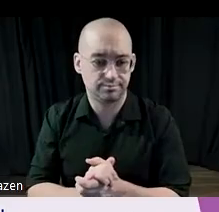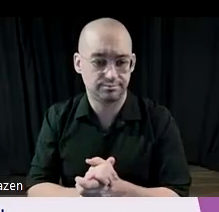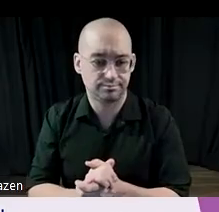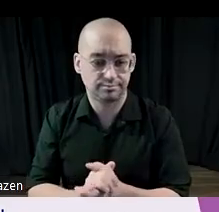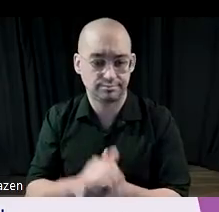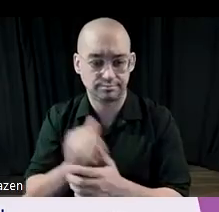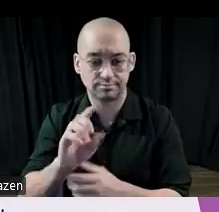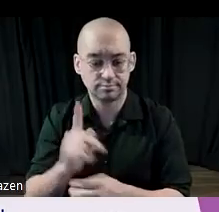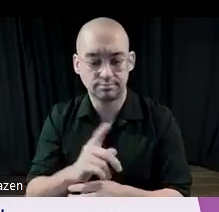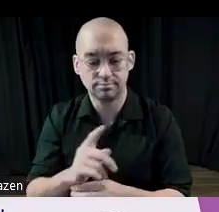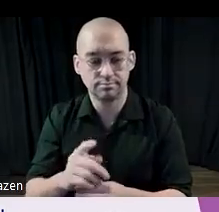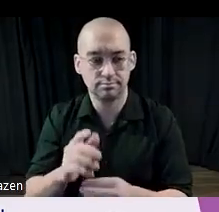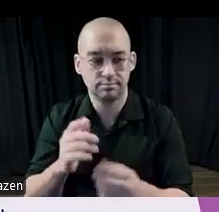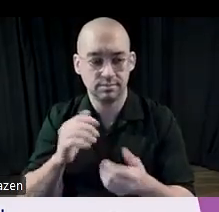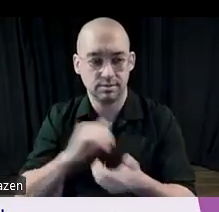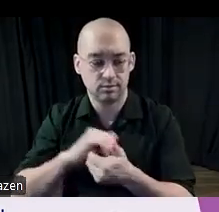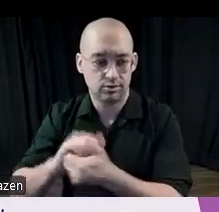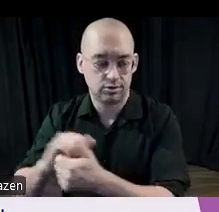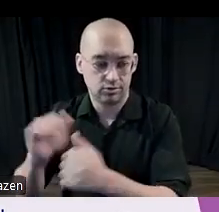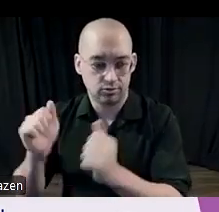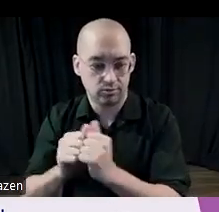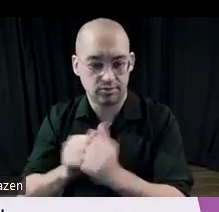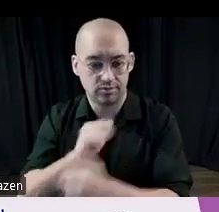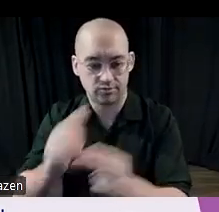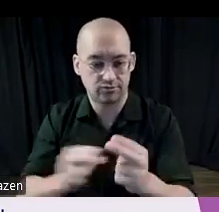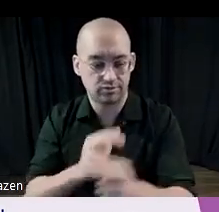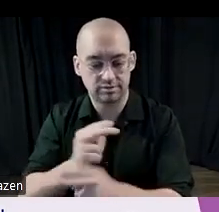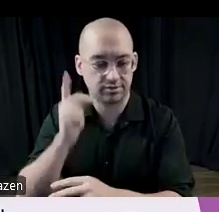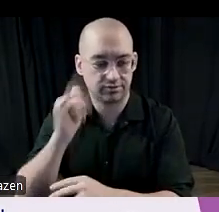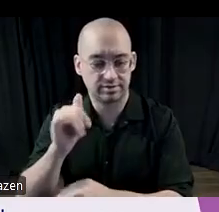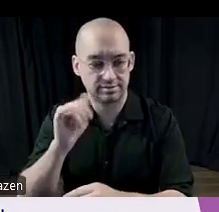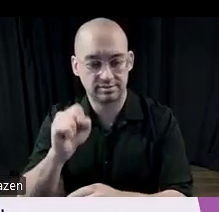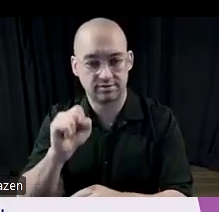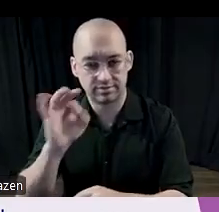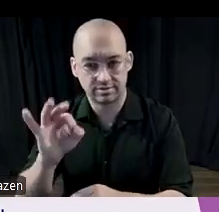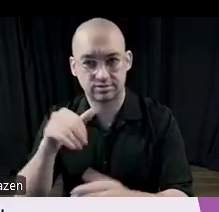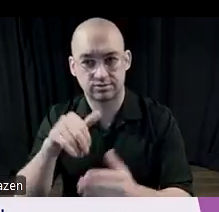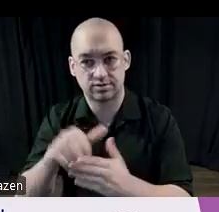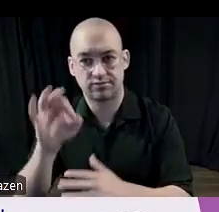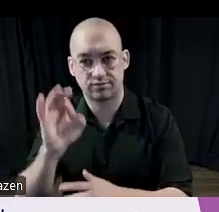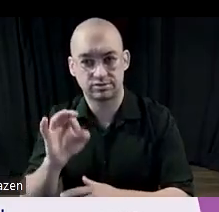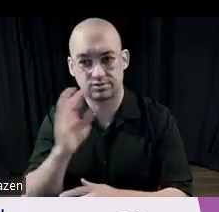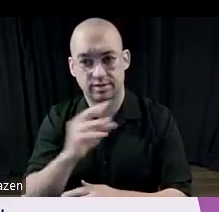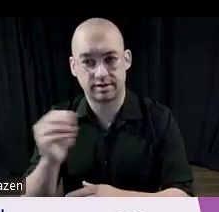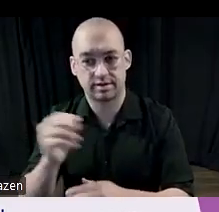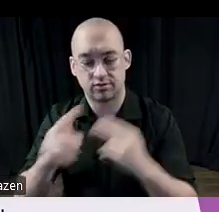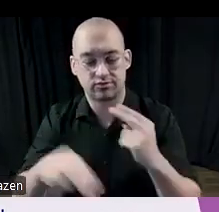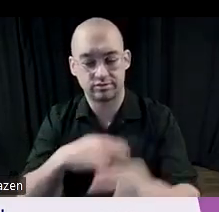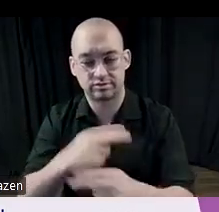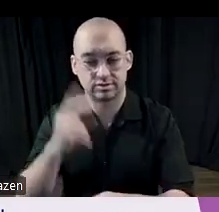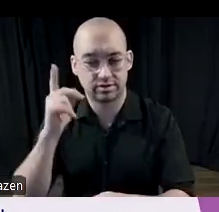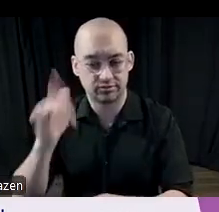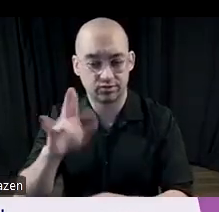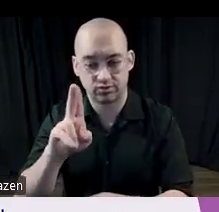ADP is currently partnering with the University of California, San Francisco and Fresno and the University of California, Irvine